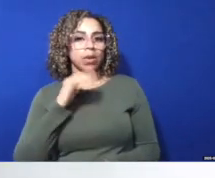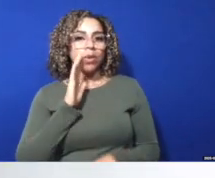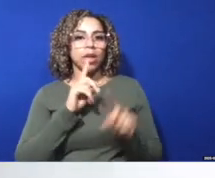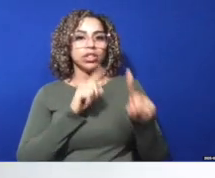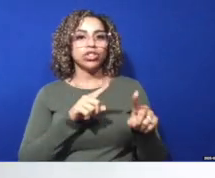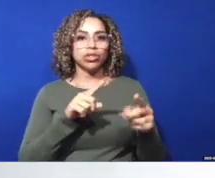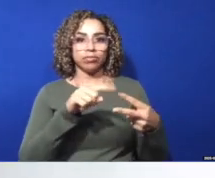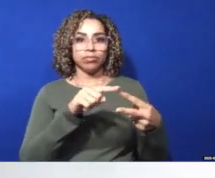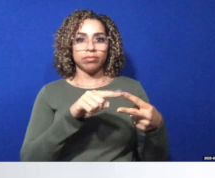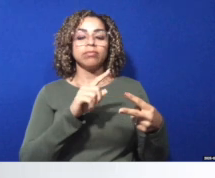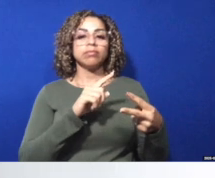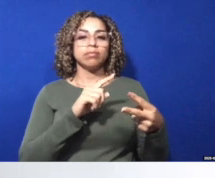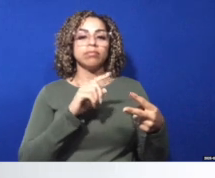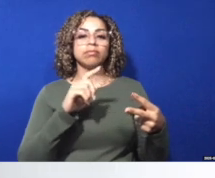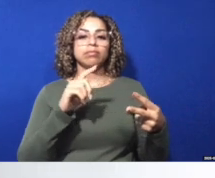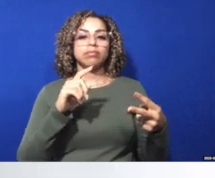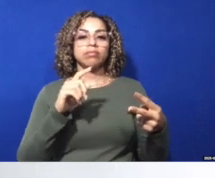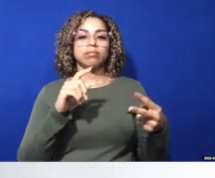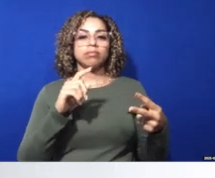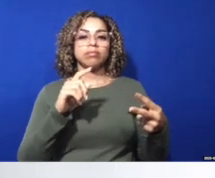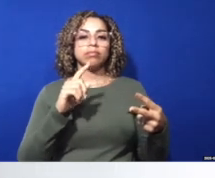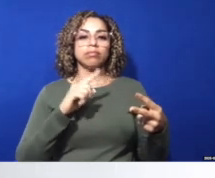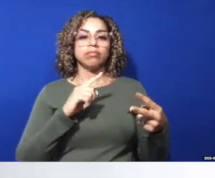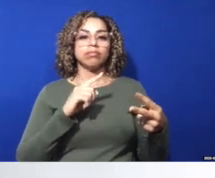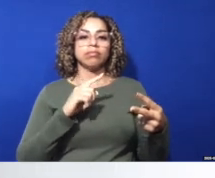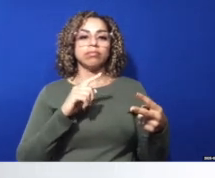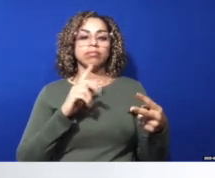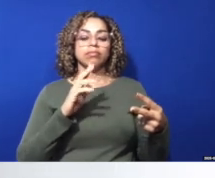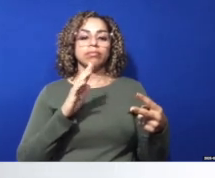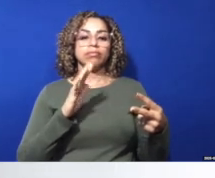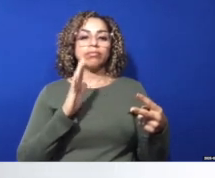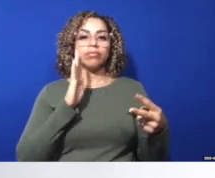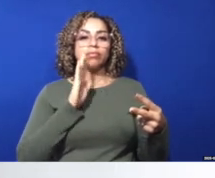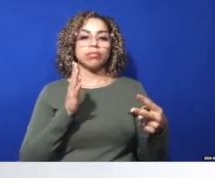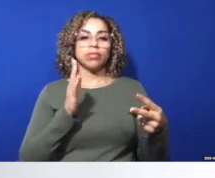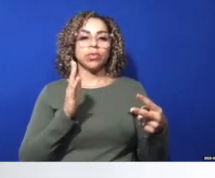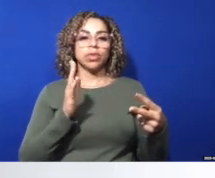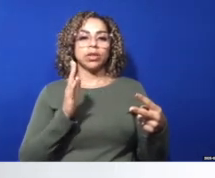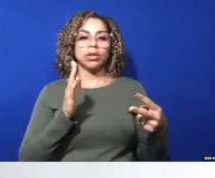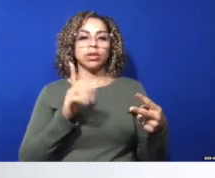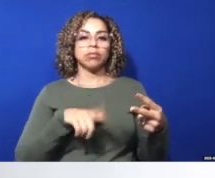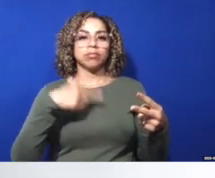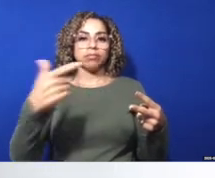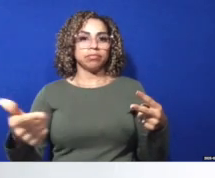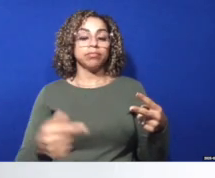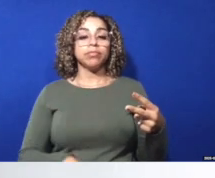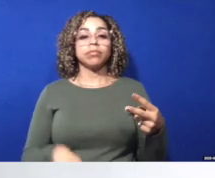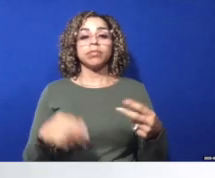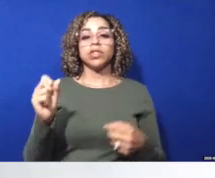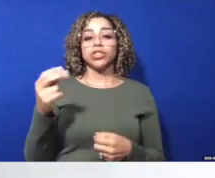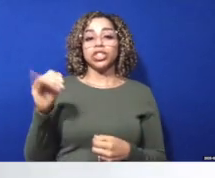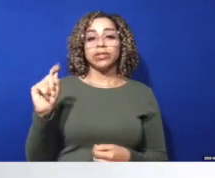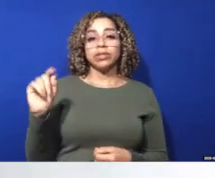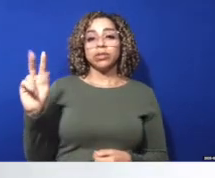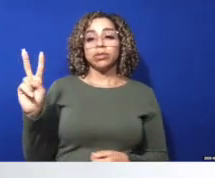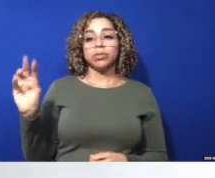then I will hunt the question on the community survey. For Shift, the $2 million that is proposed in this year's